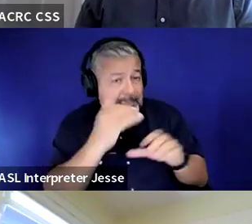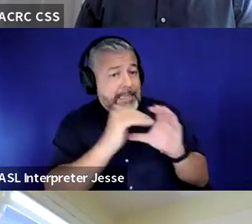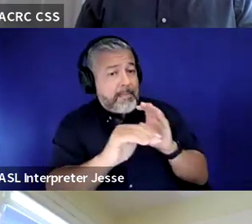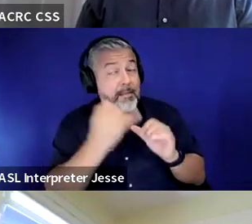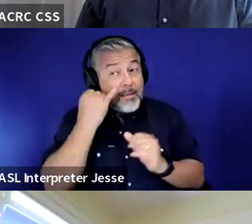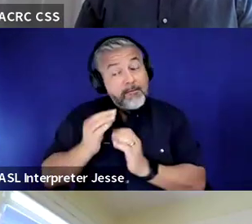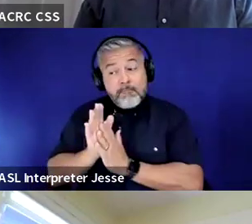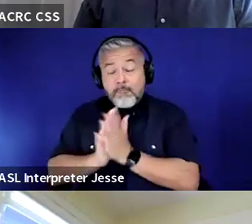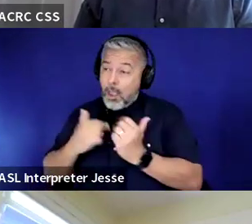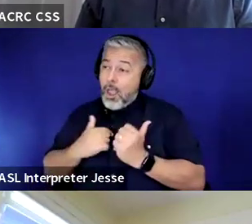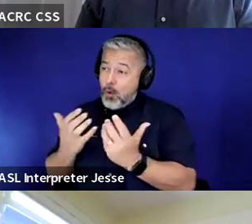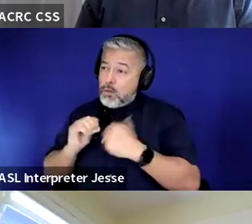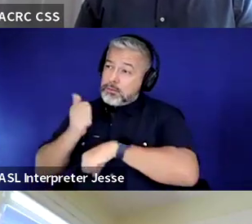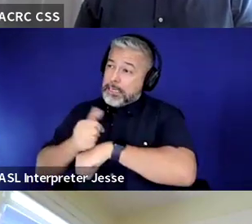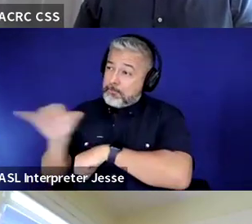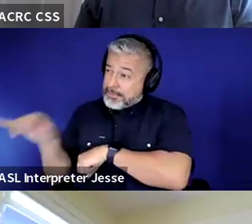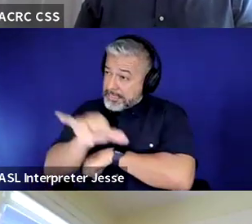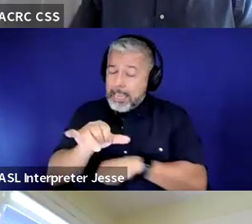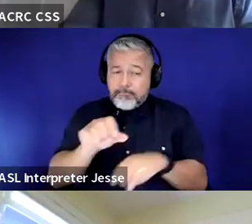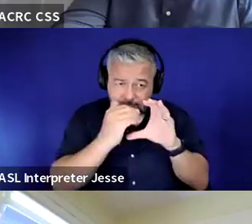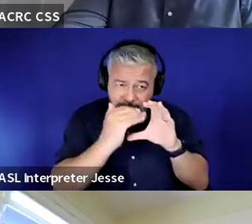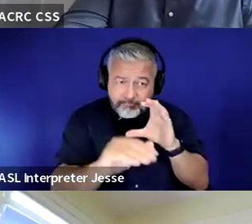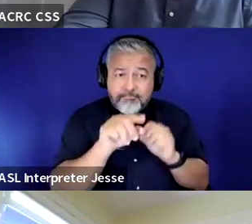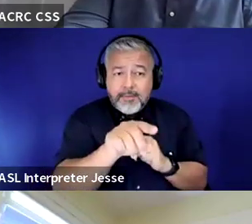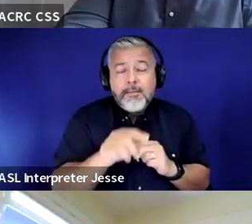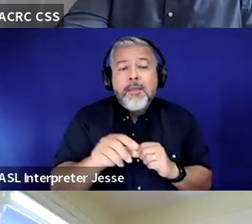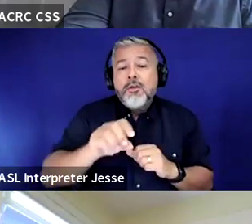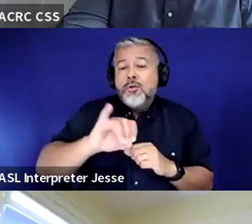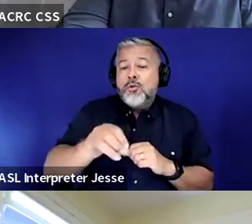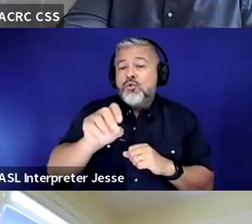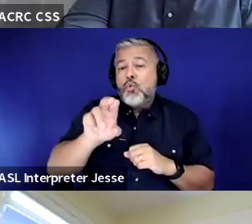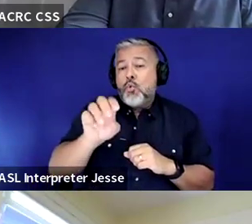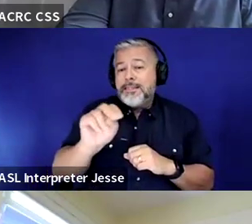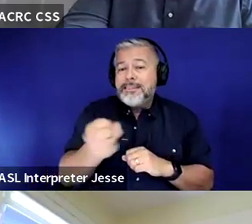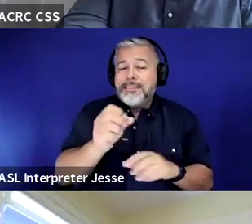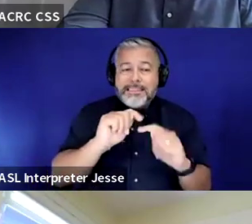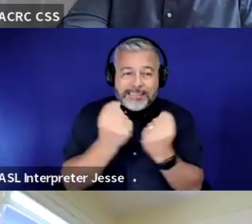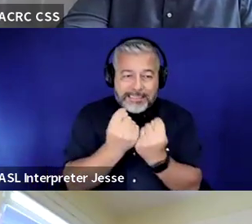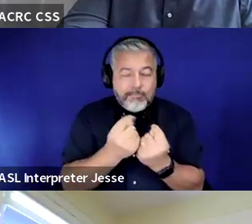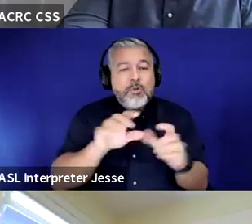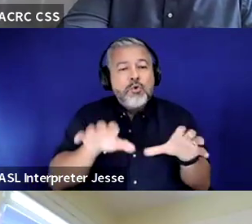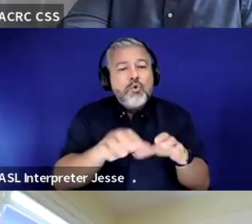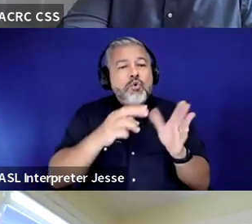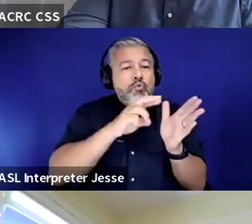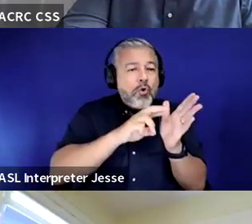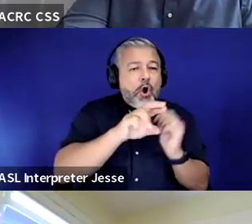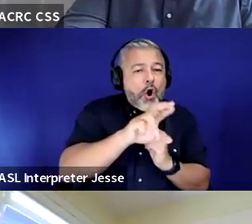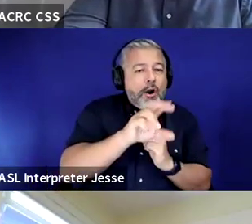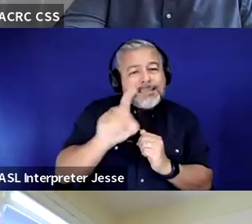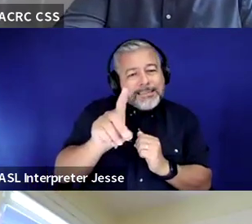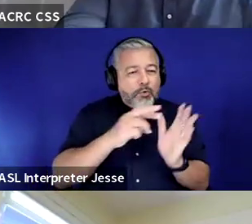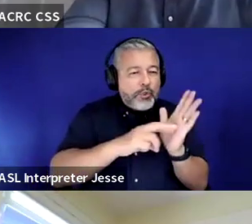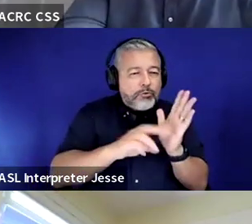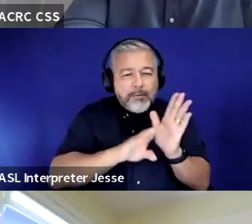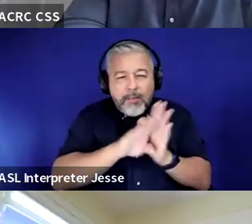interest in doing something like this. Again, Jordan's team are the ones that do the resource development, but Michael is going to